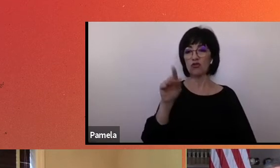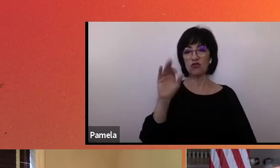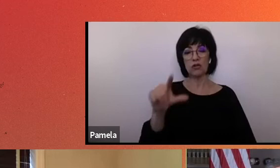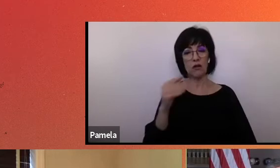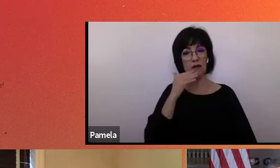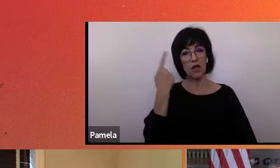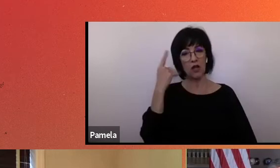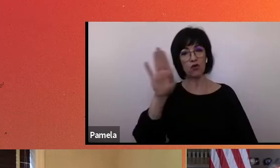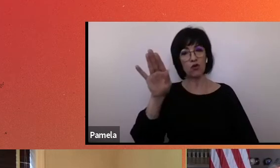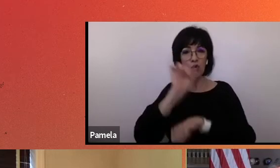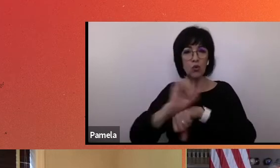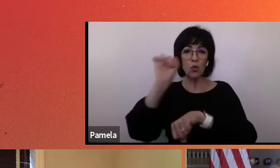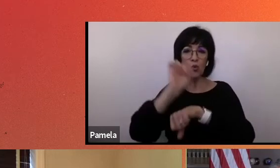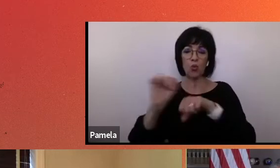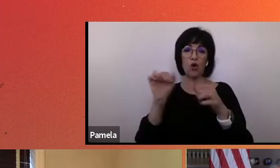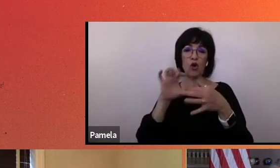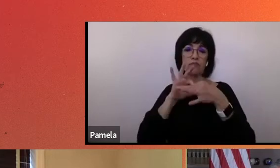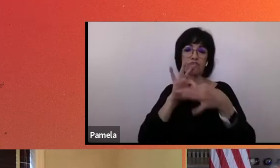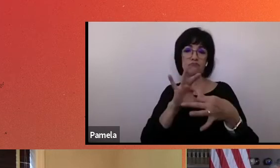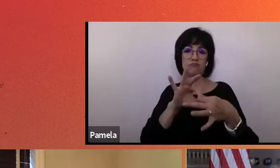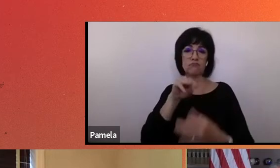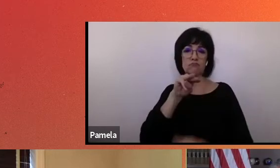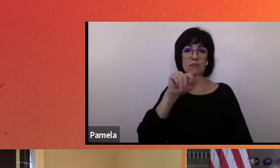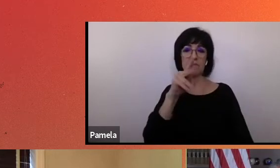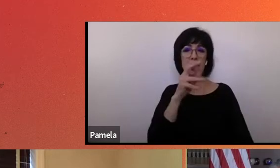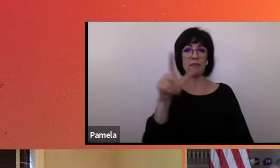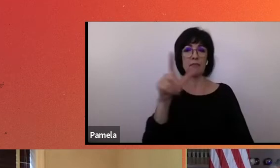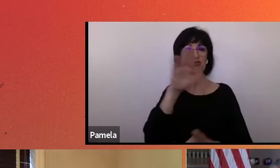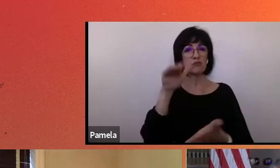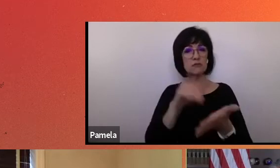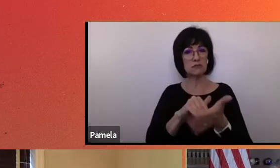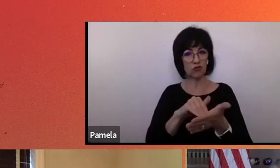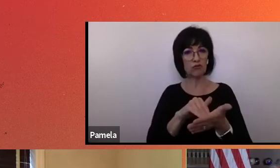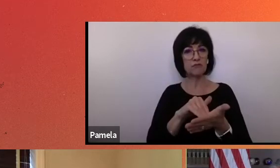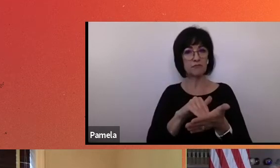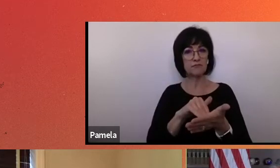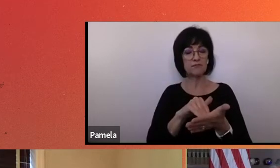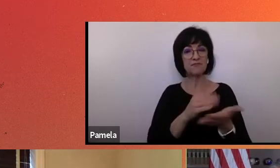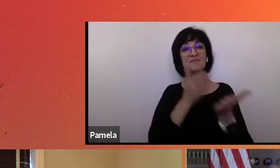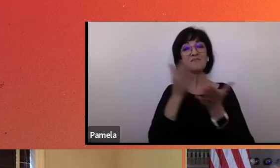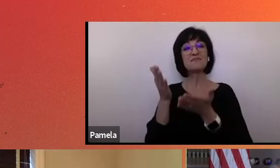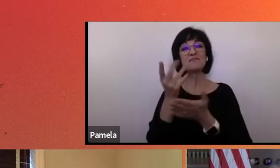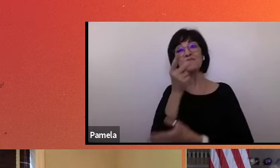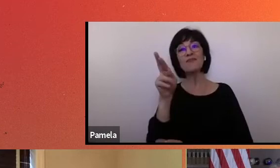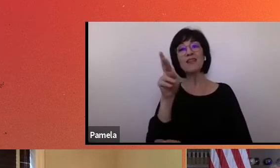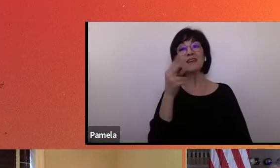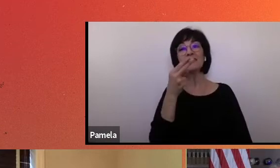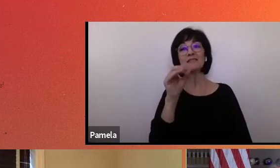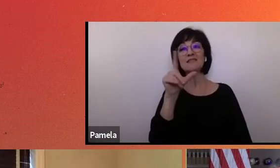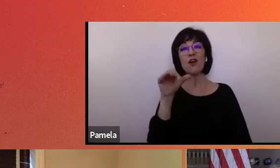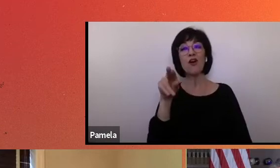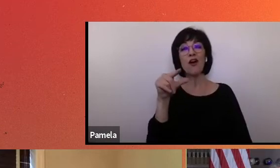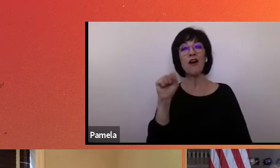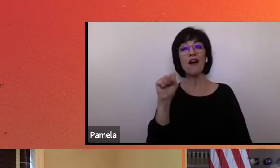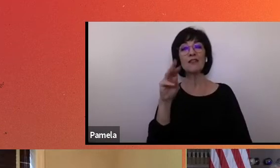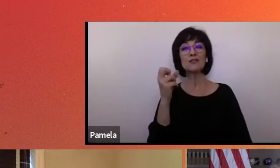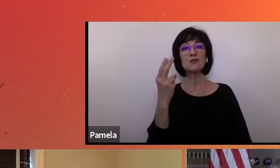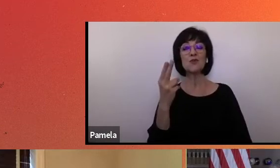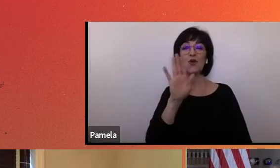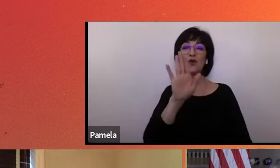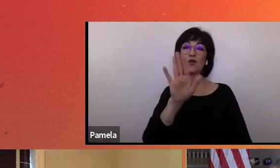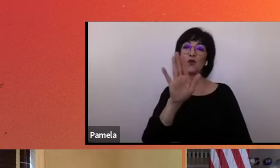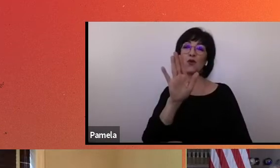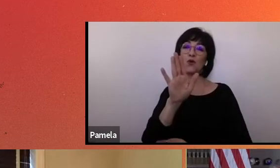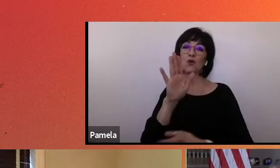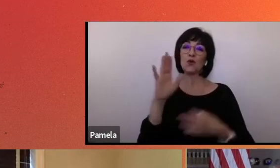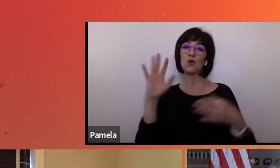with the Mitchell Center and all the things you're doing. Dr. Hollingsworth, some last thoughts from the person